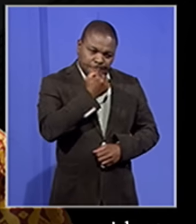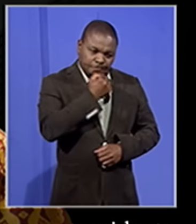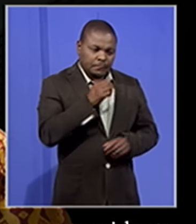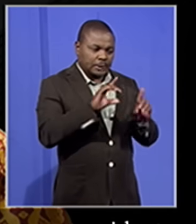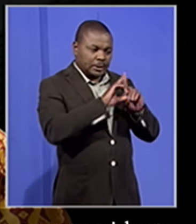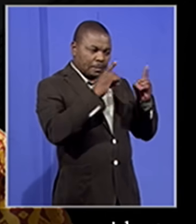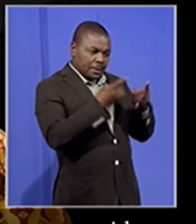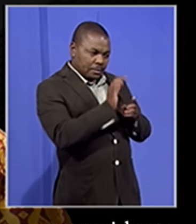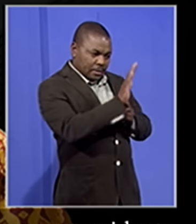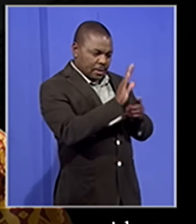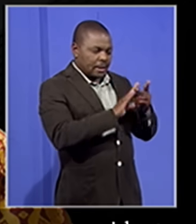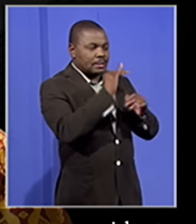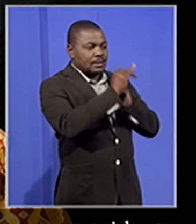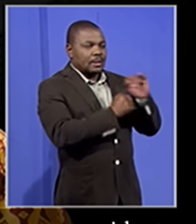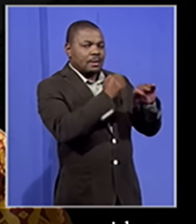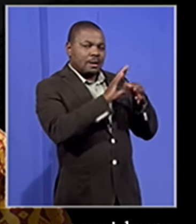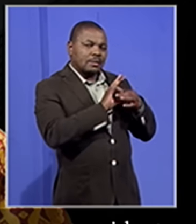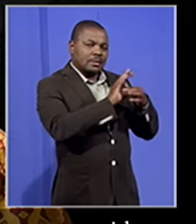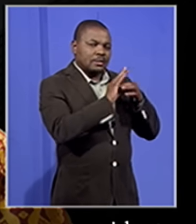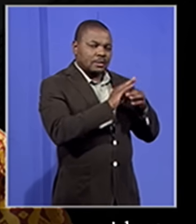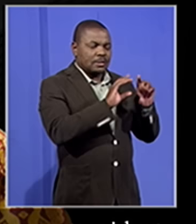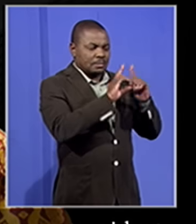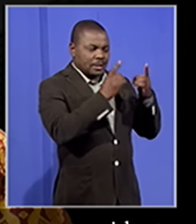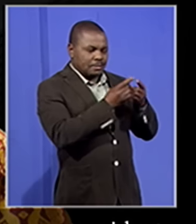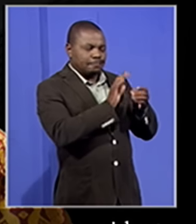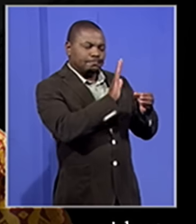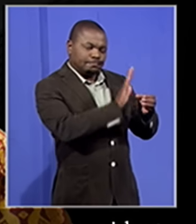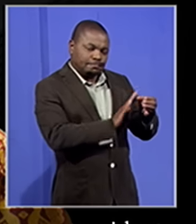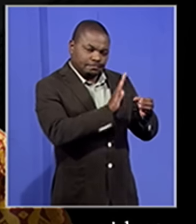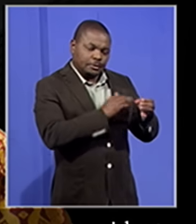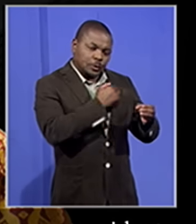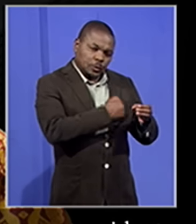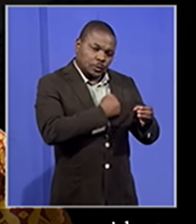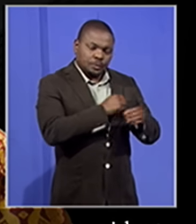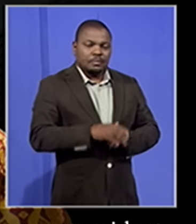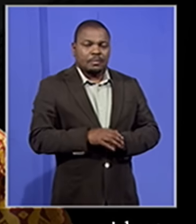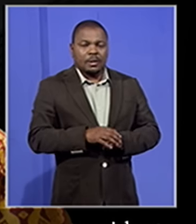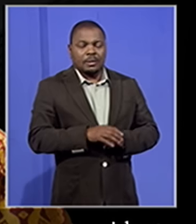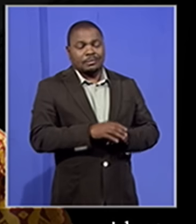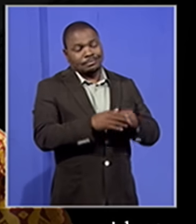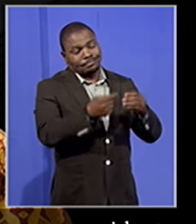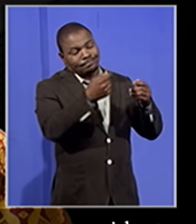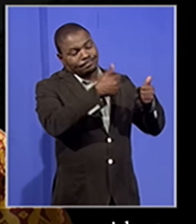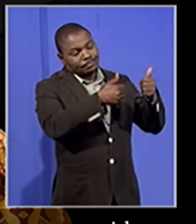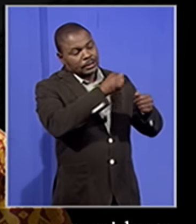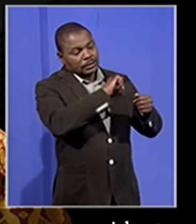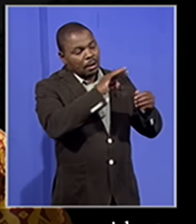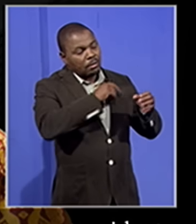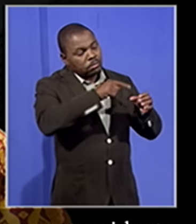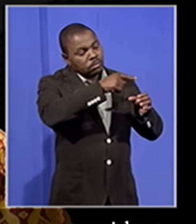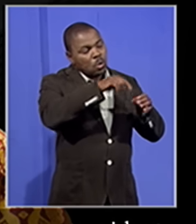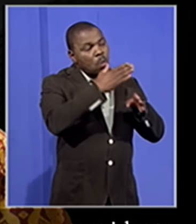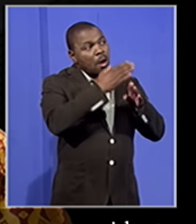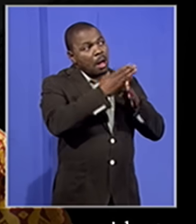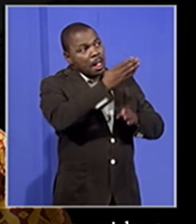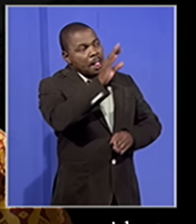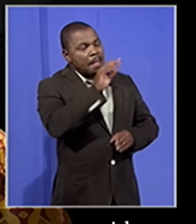and Department of International Relations and Cooperation, and in particular officials in our embassy in